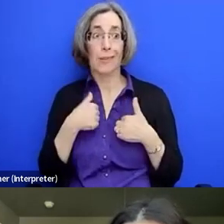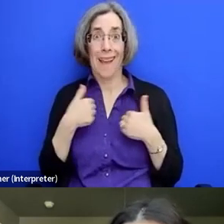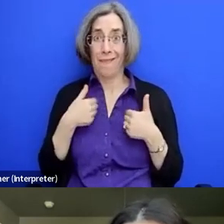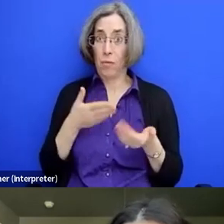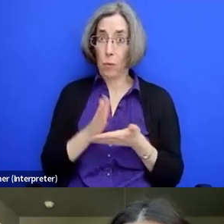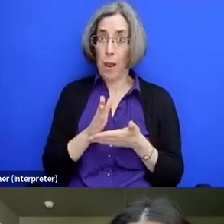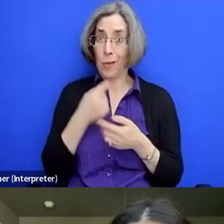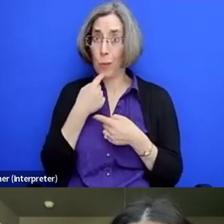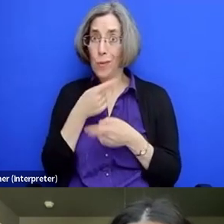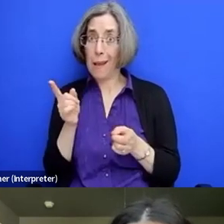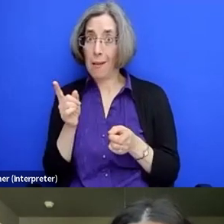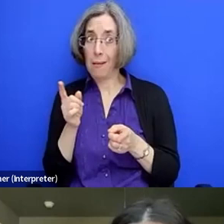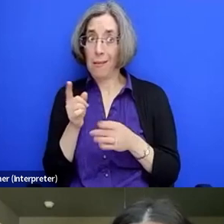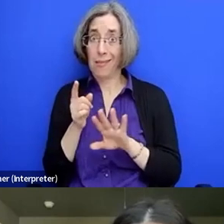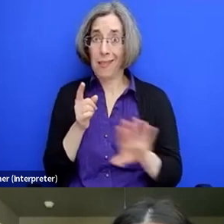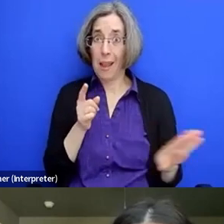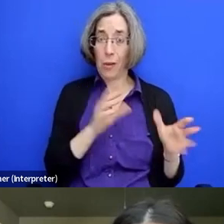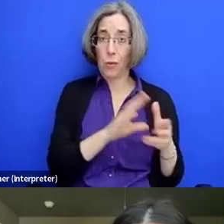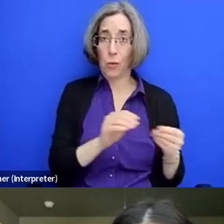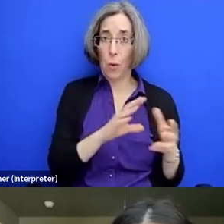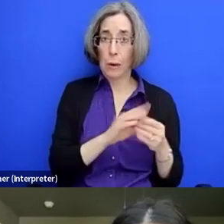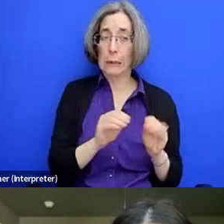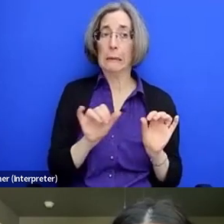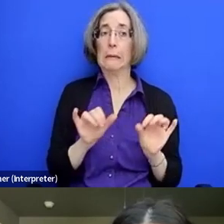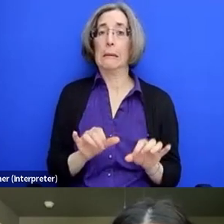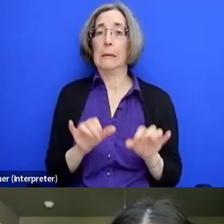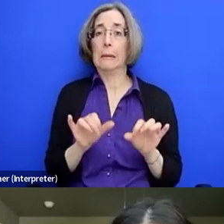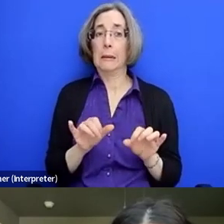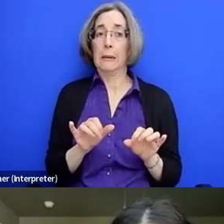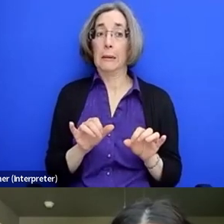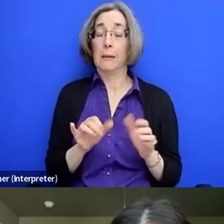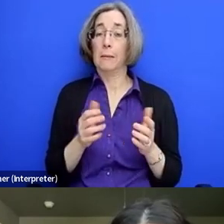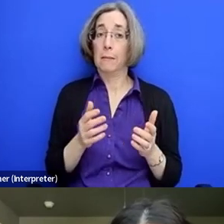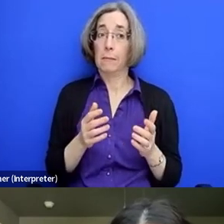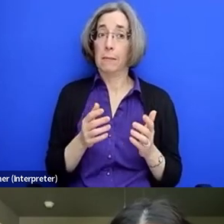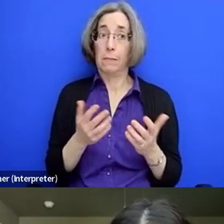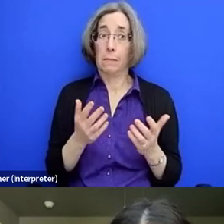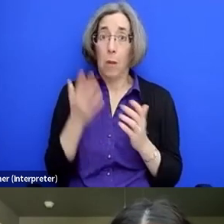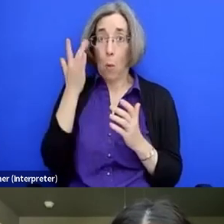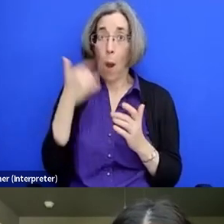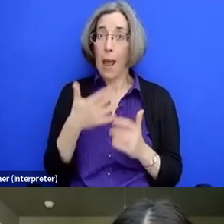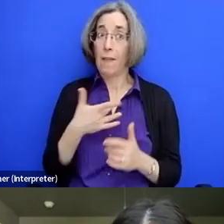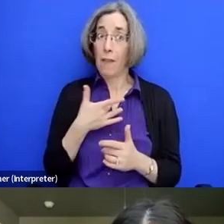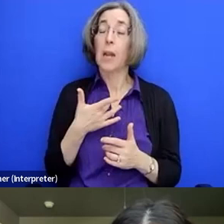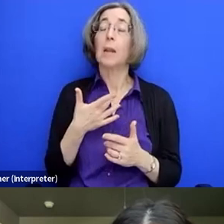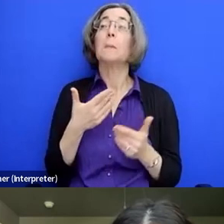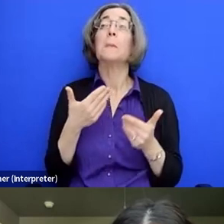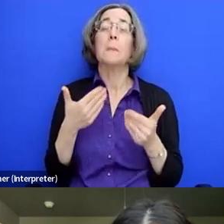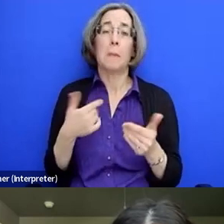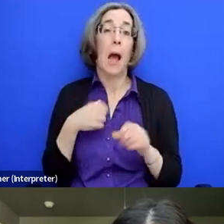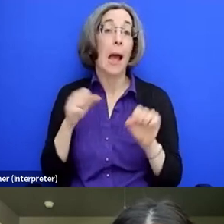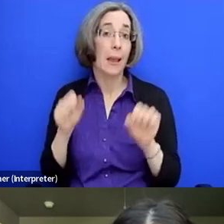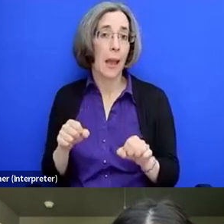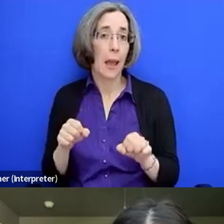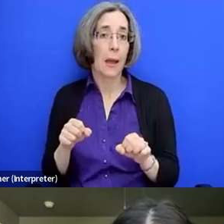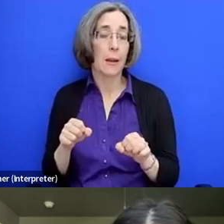stories. What made me feel that I could tell them was really two things. One is nobody